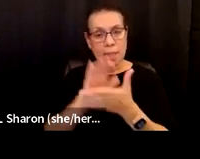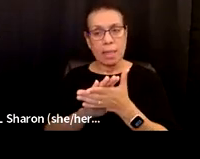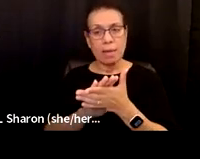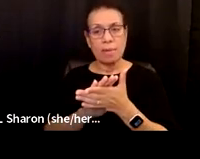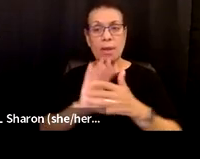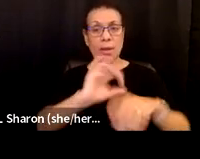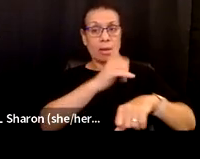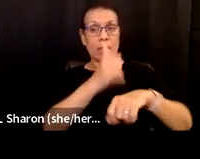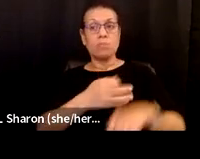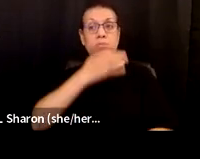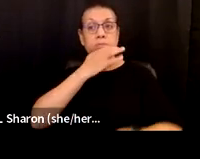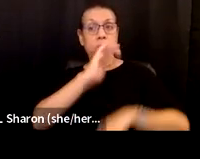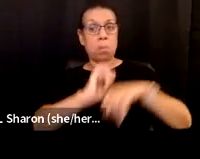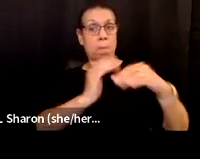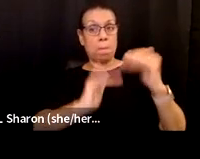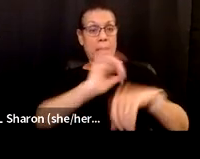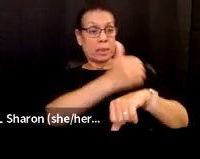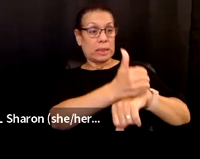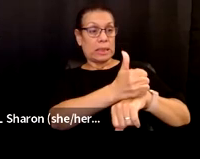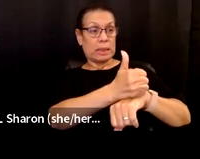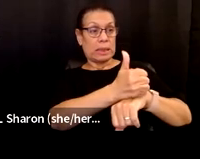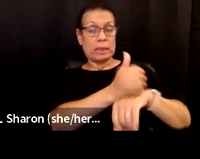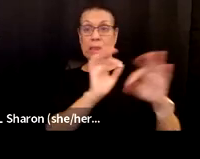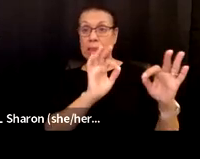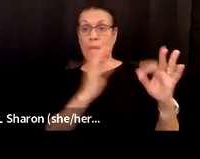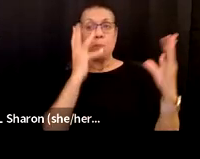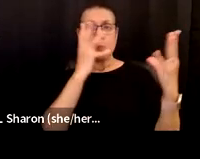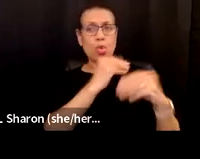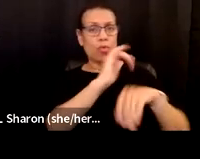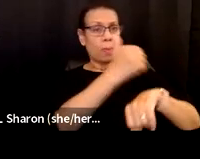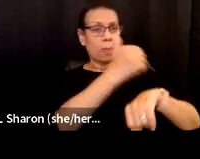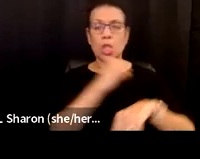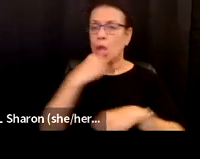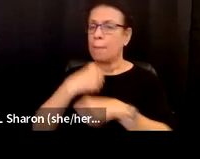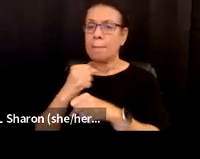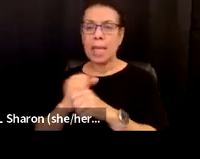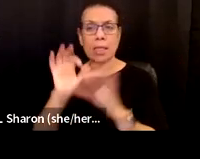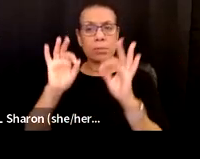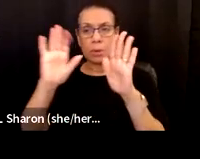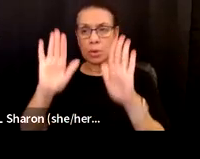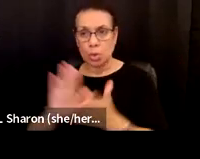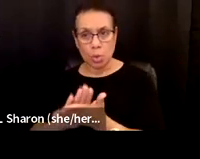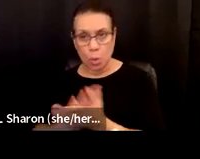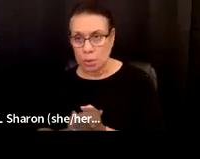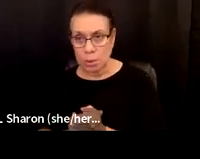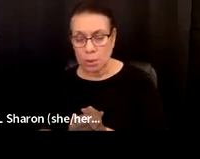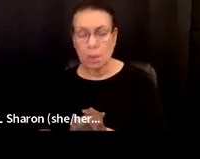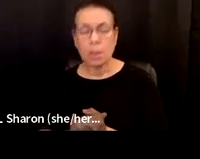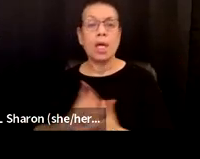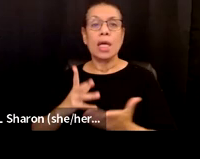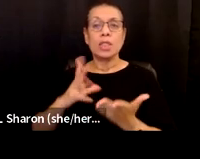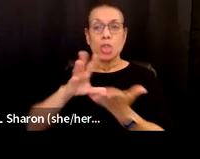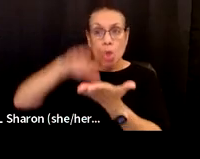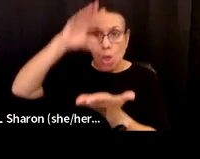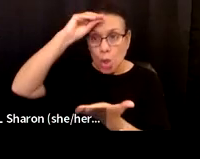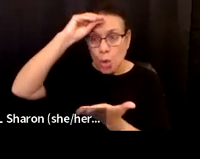alone don't necessarily make excellent schools we know with the community and the learning opportunities and the experience that we